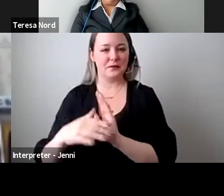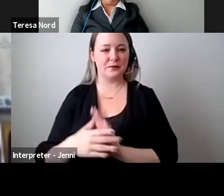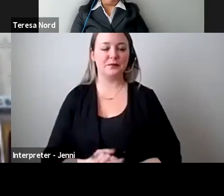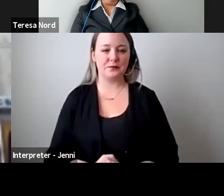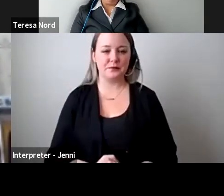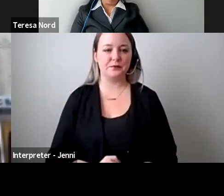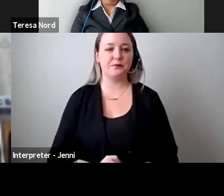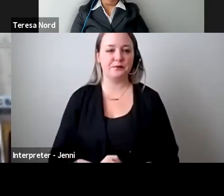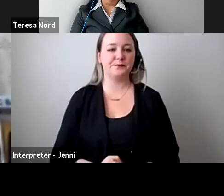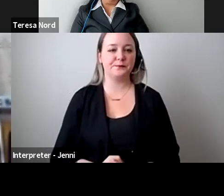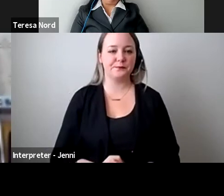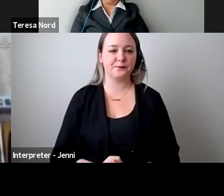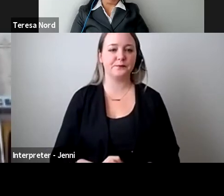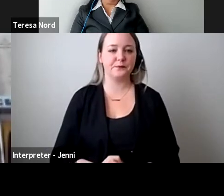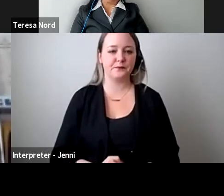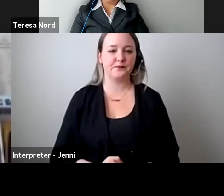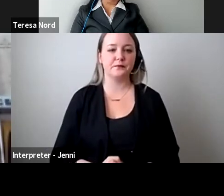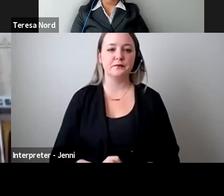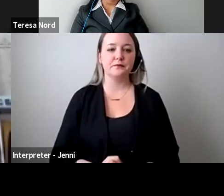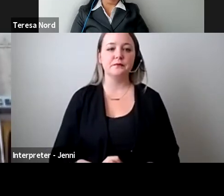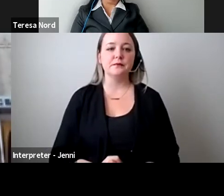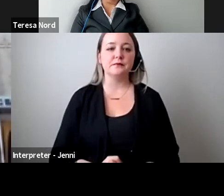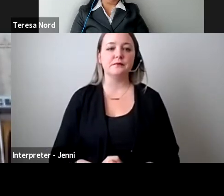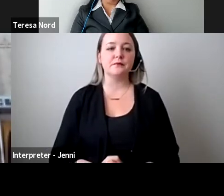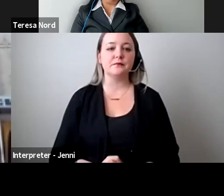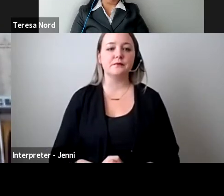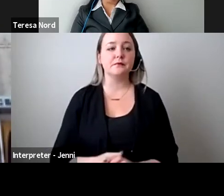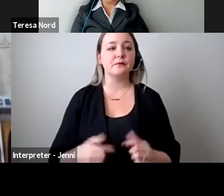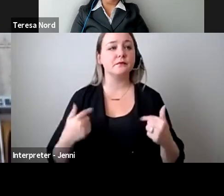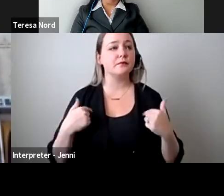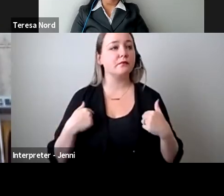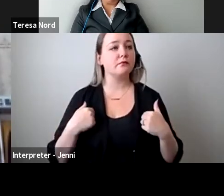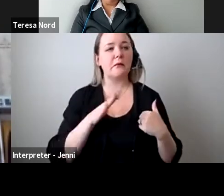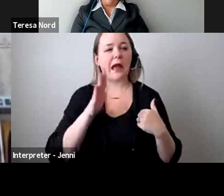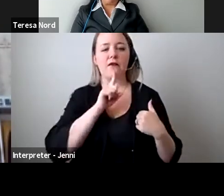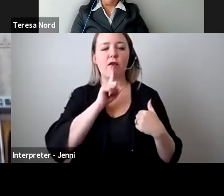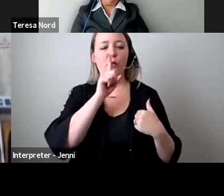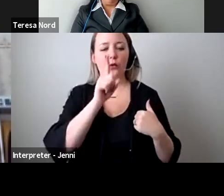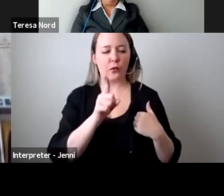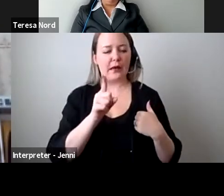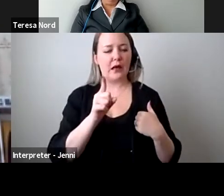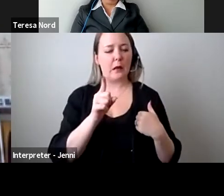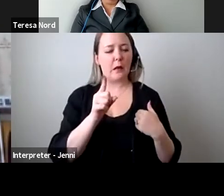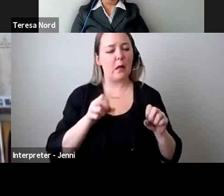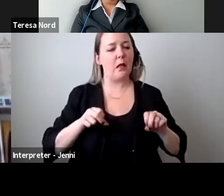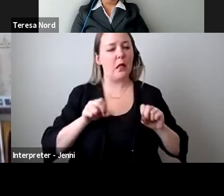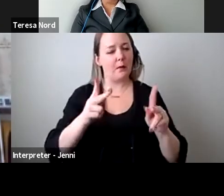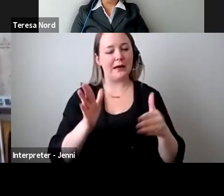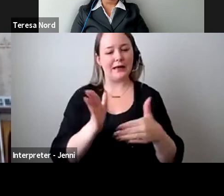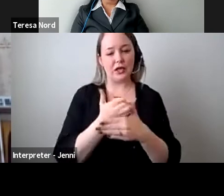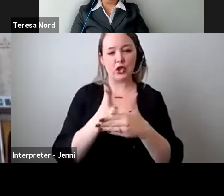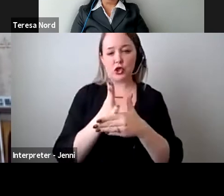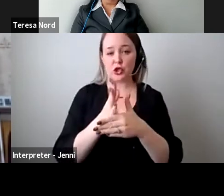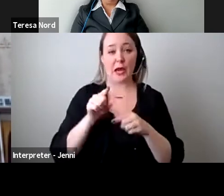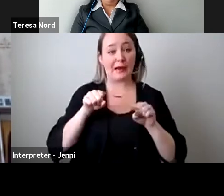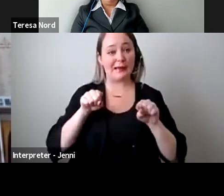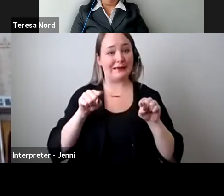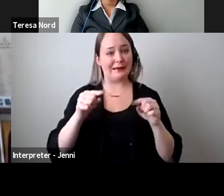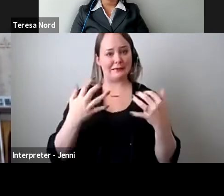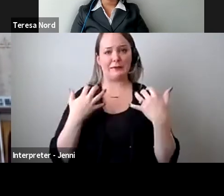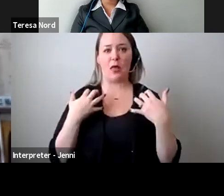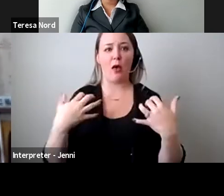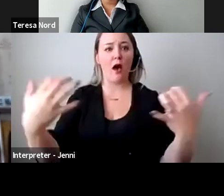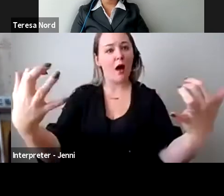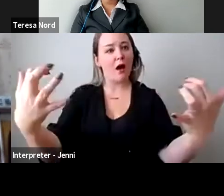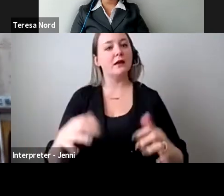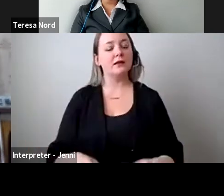I've never really had the opportunity to share my story in this capacity, nor has the emotion hit